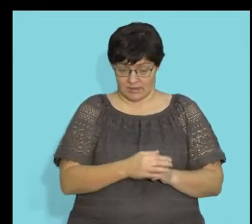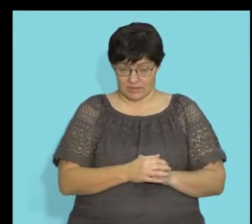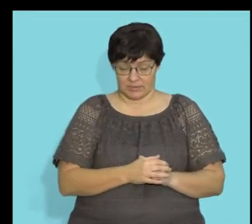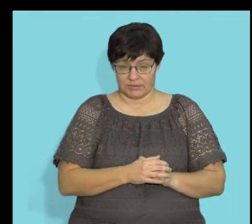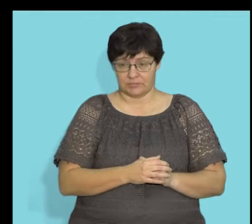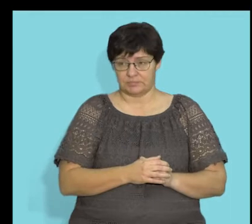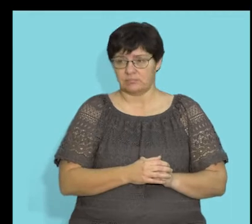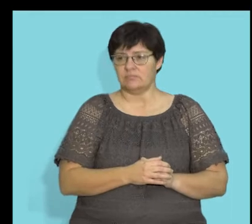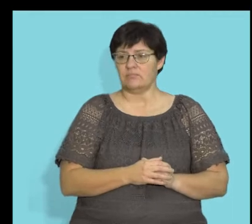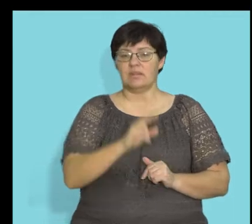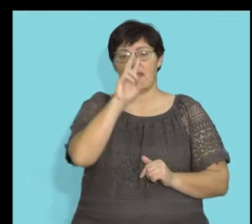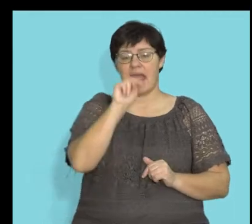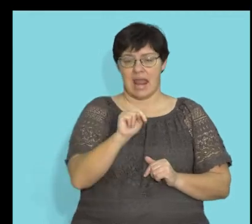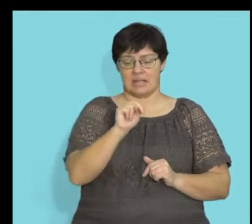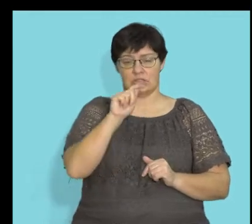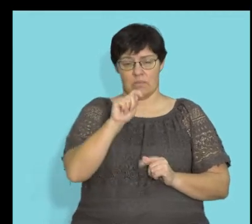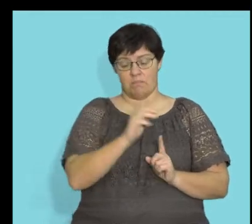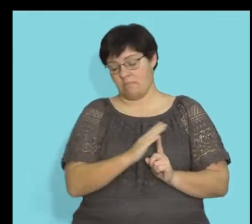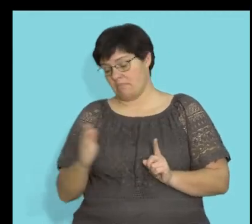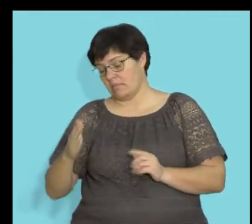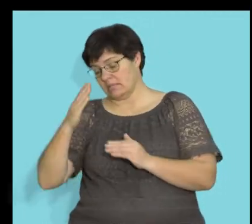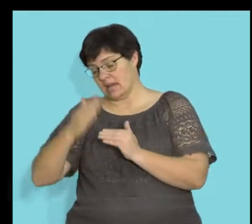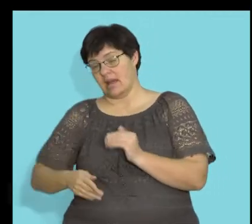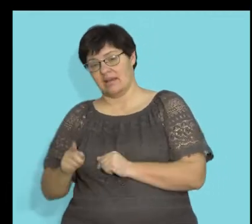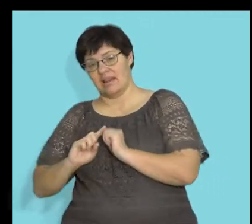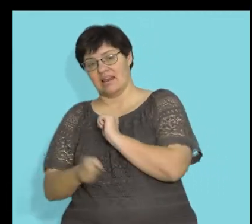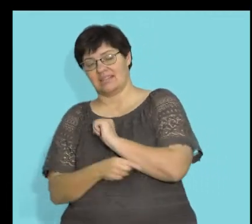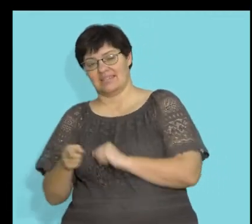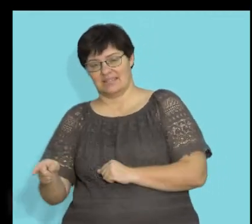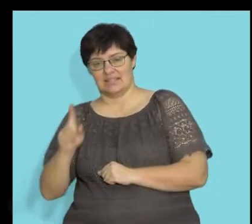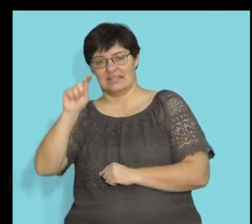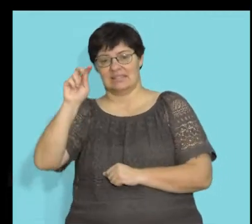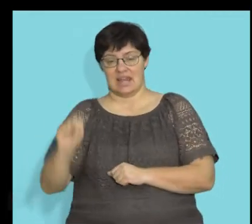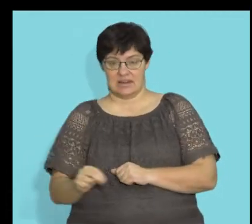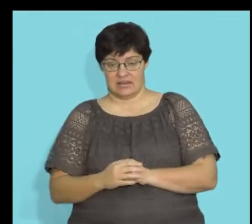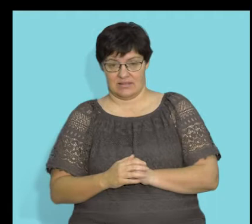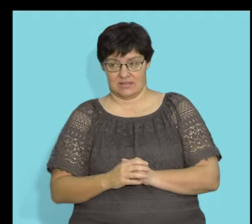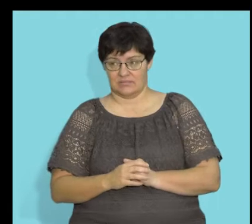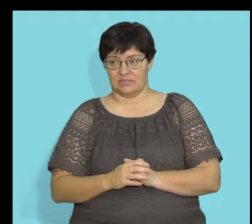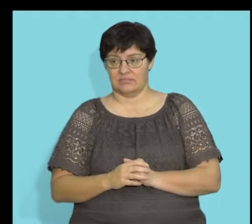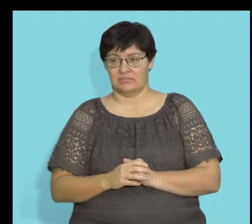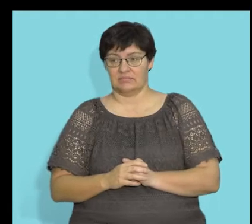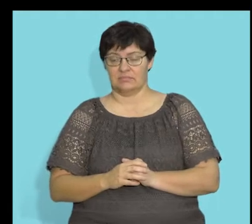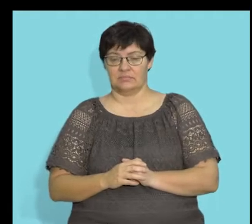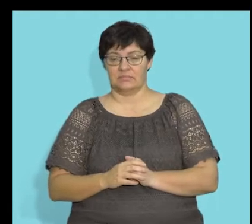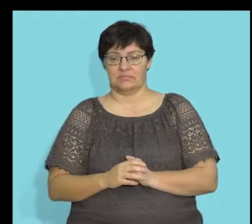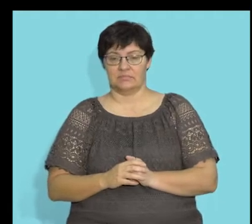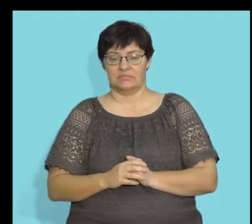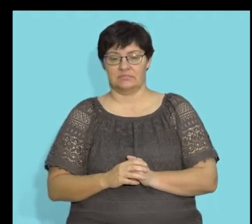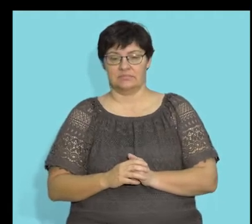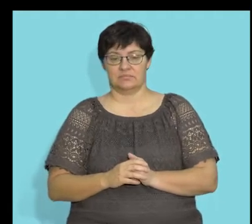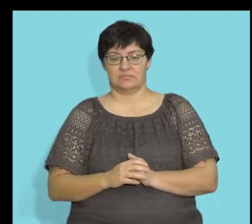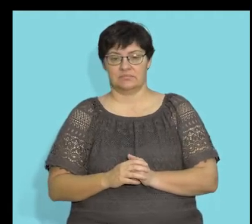sum. And the end term that is involved in this series is tn. So the last term of